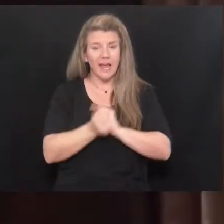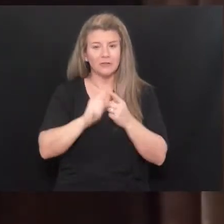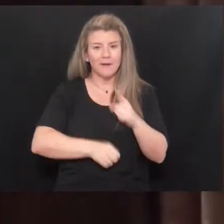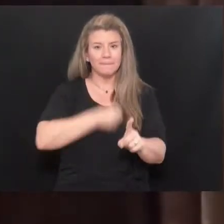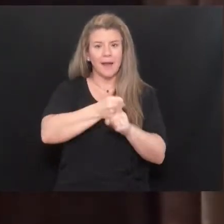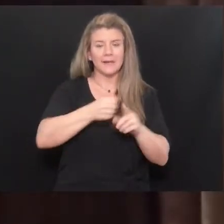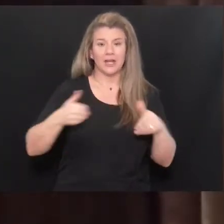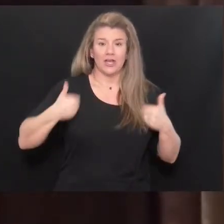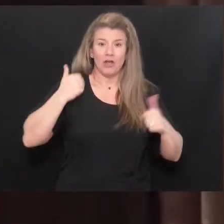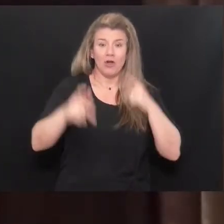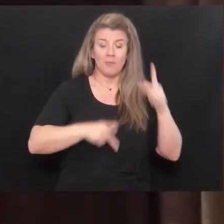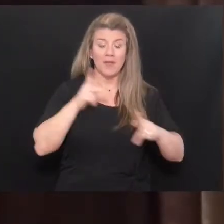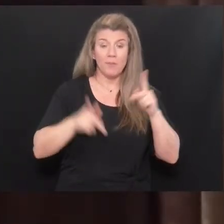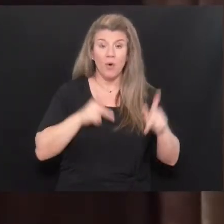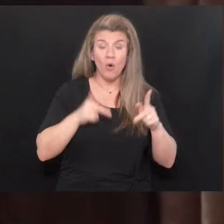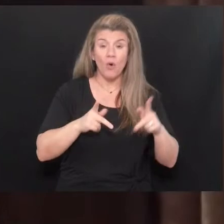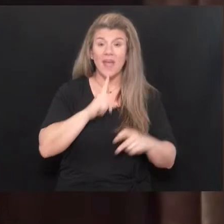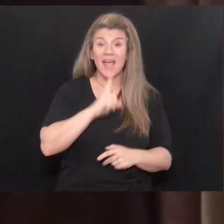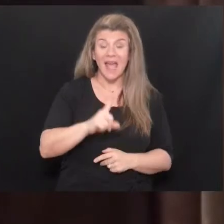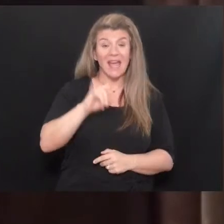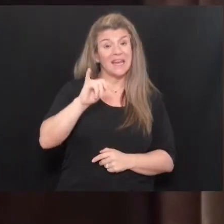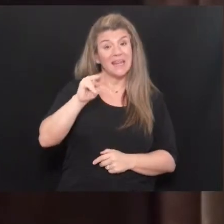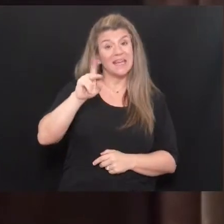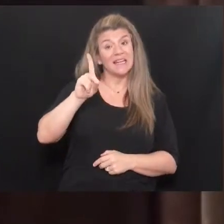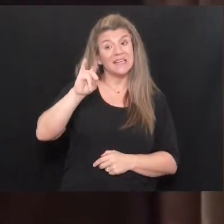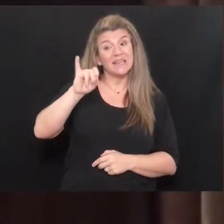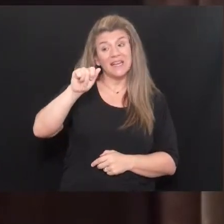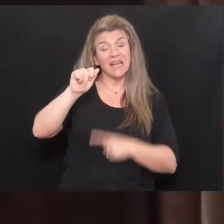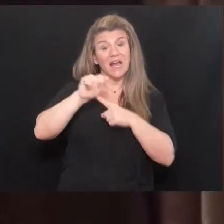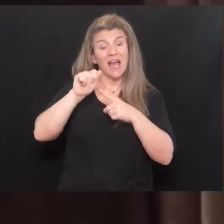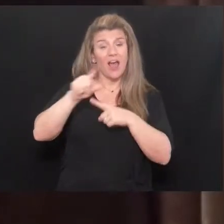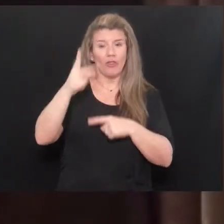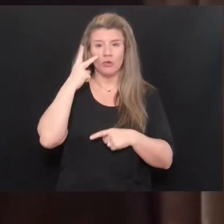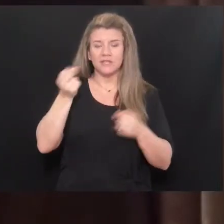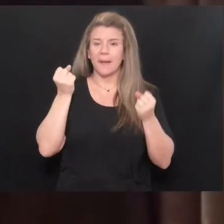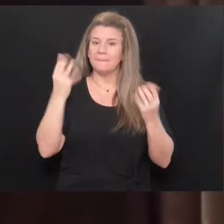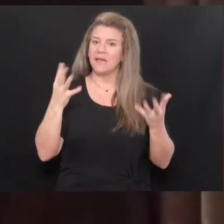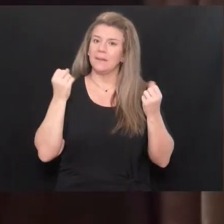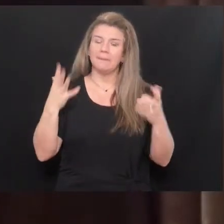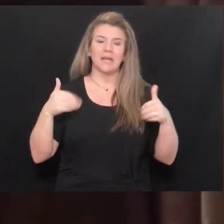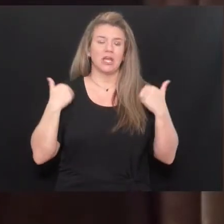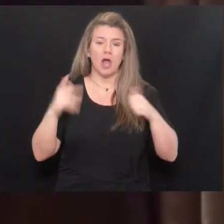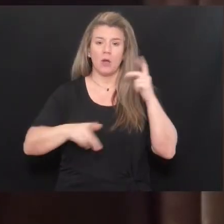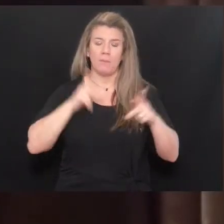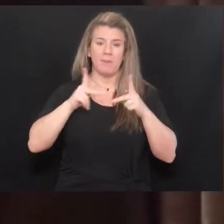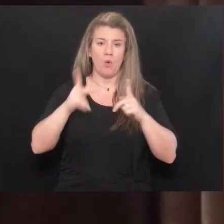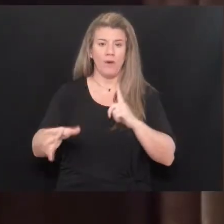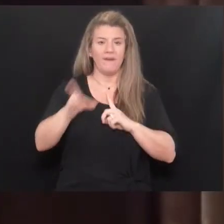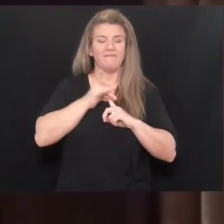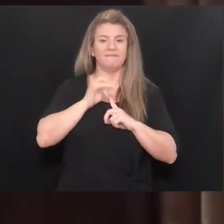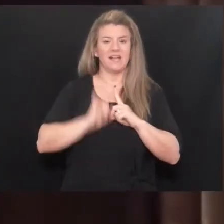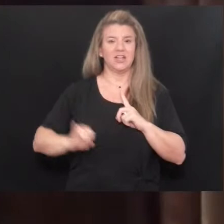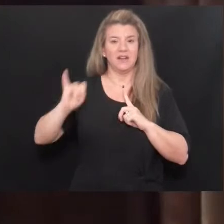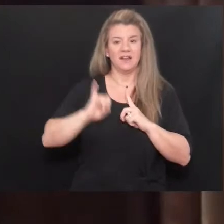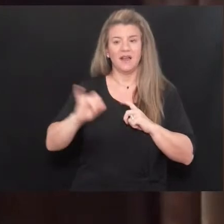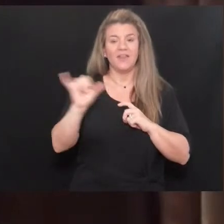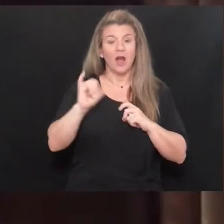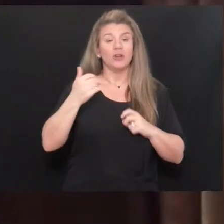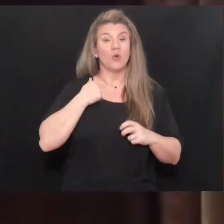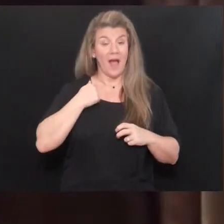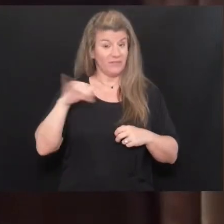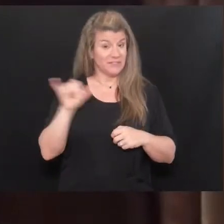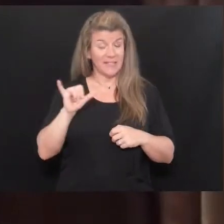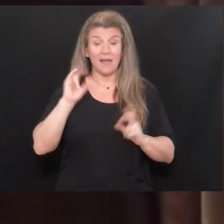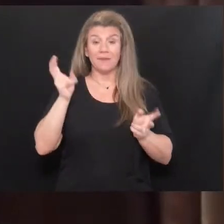younger people. In India, they're seeing many, many younger people infected, and they also have a problem with the United